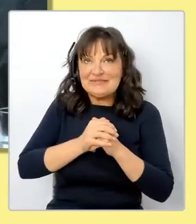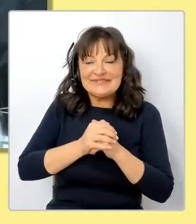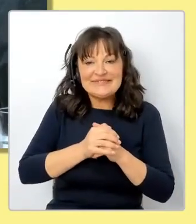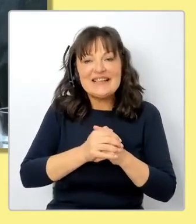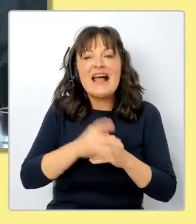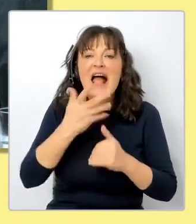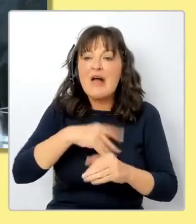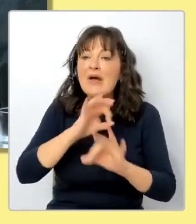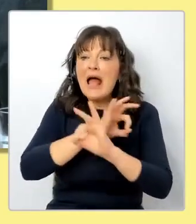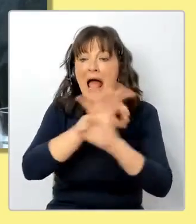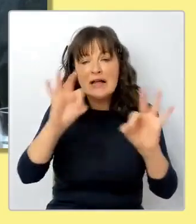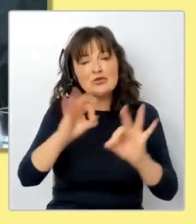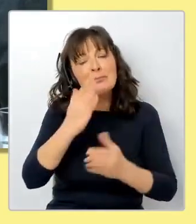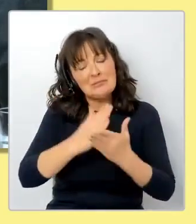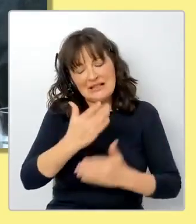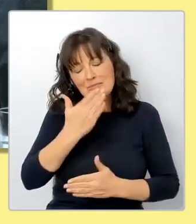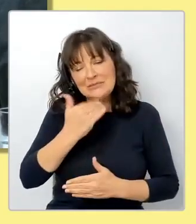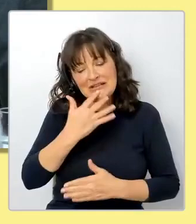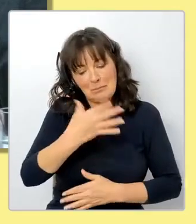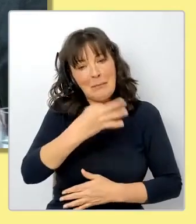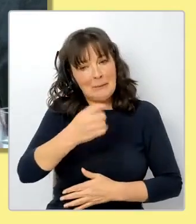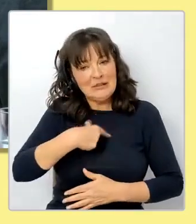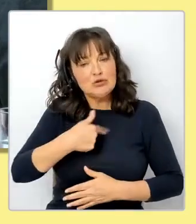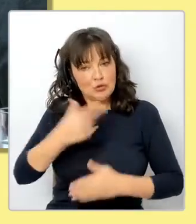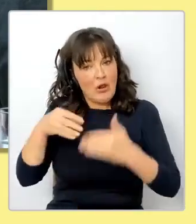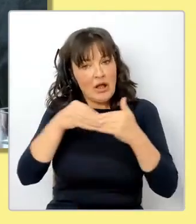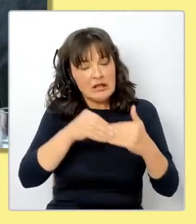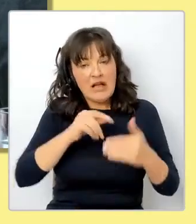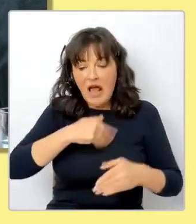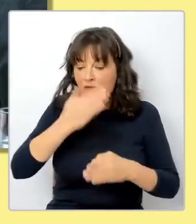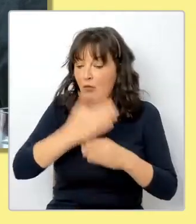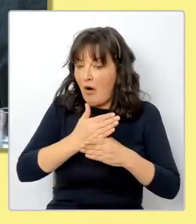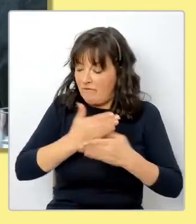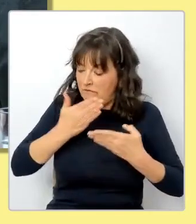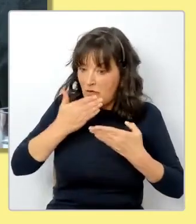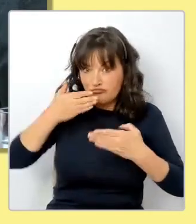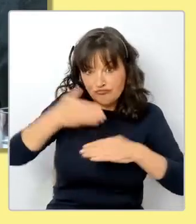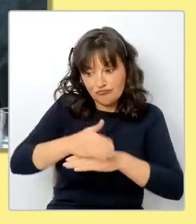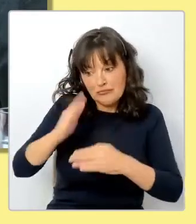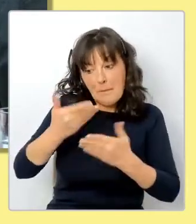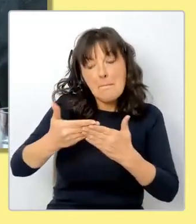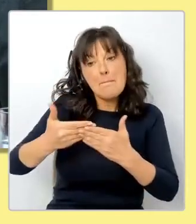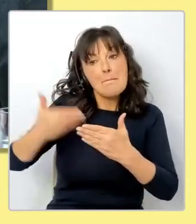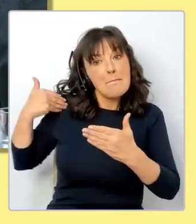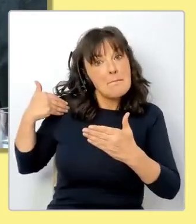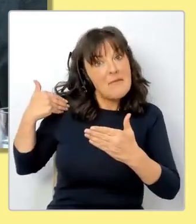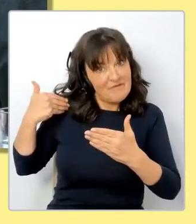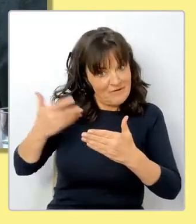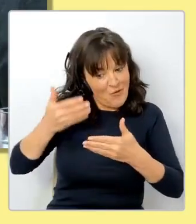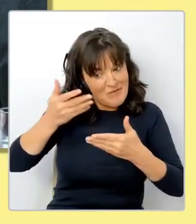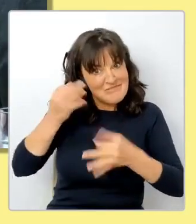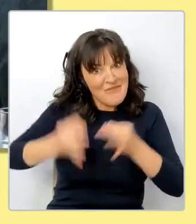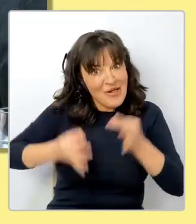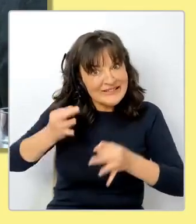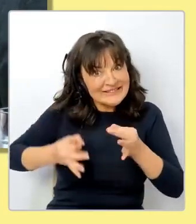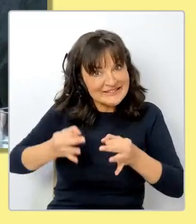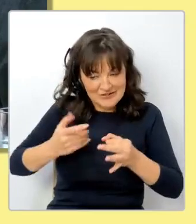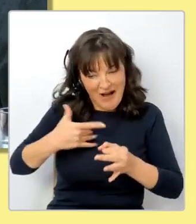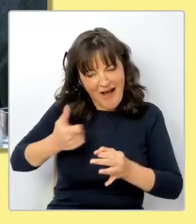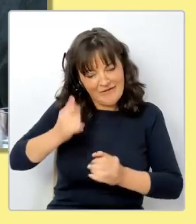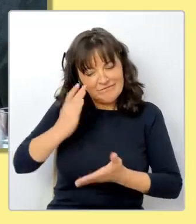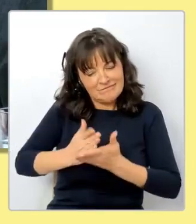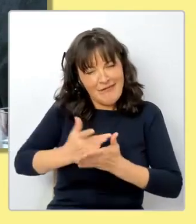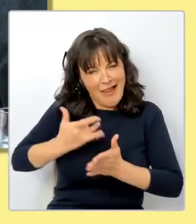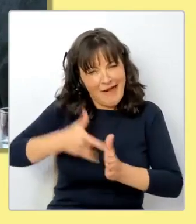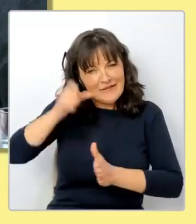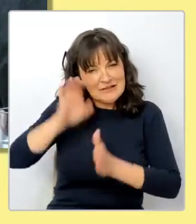pick me as your leader. I've worked for a long time before politics, so I've got lots of life experience that I can bring into this role. I've worked in the